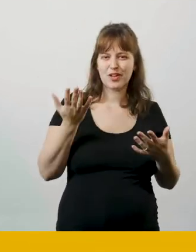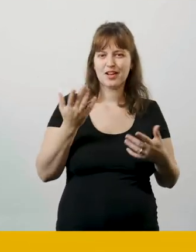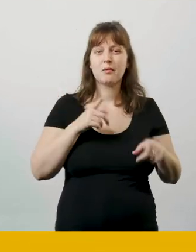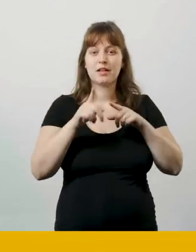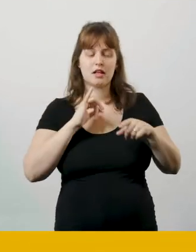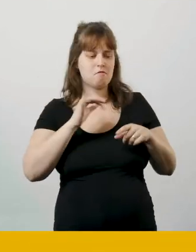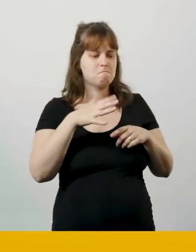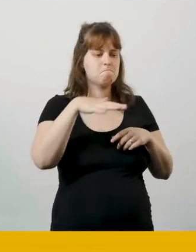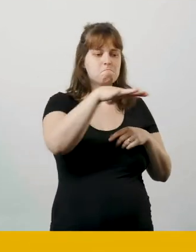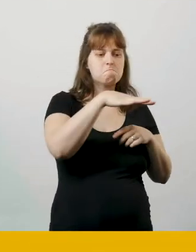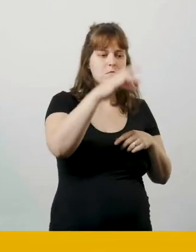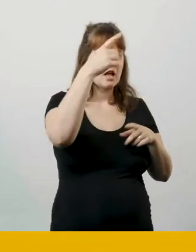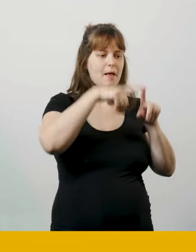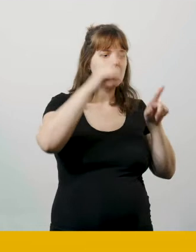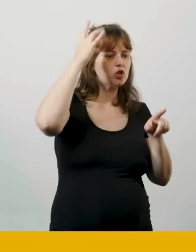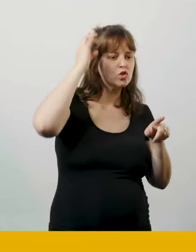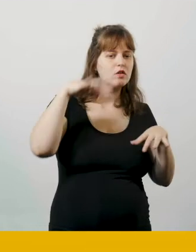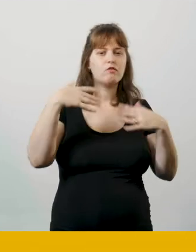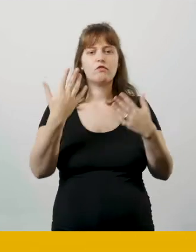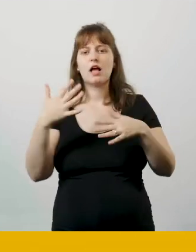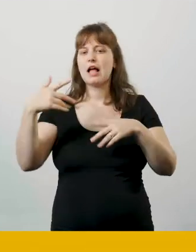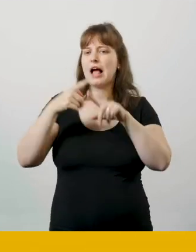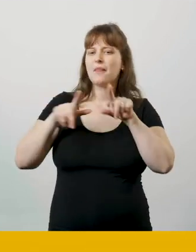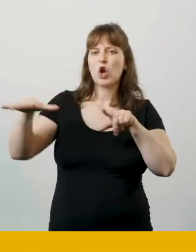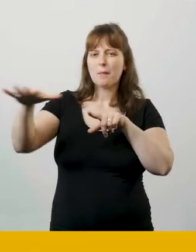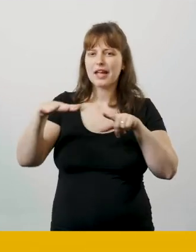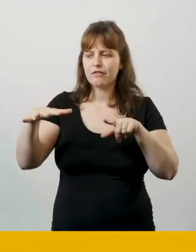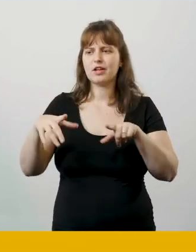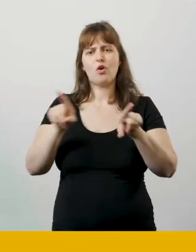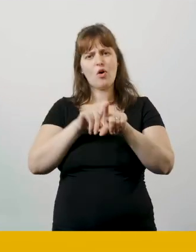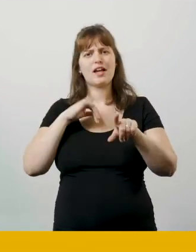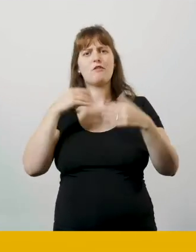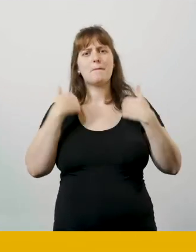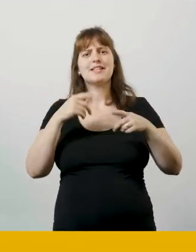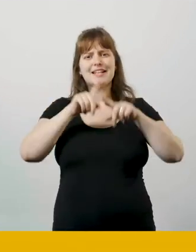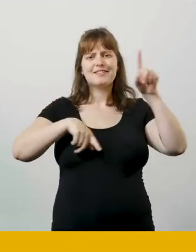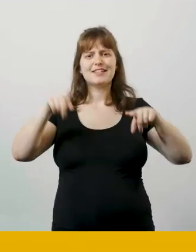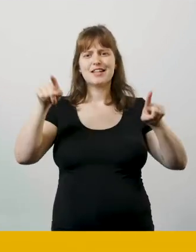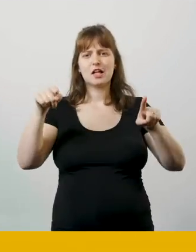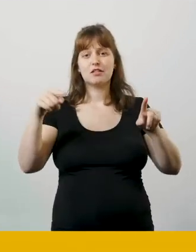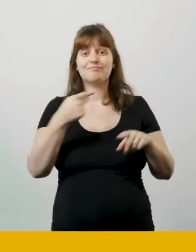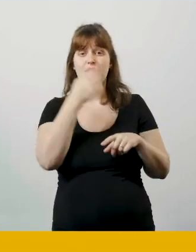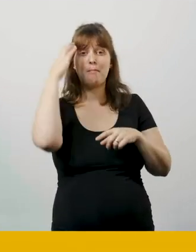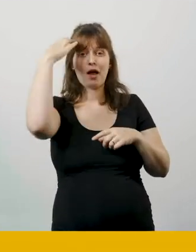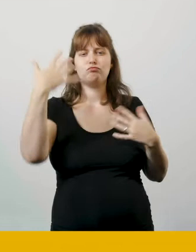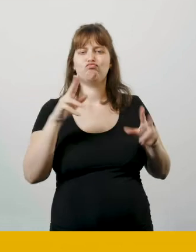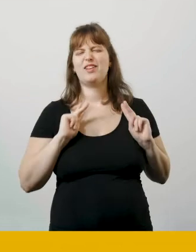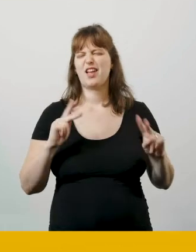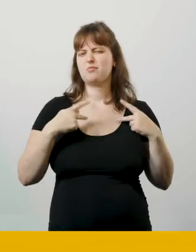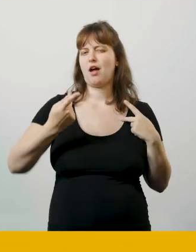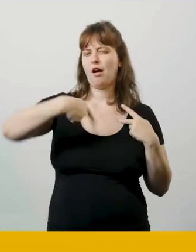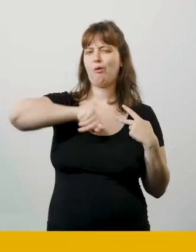environment, it is human diversity, and they are expert in this, and so they can really help you with